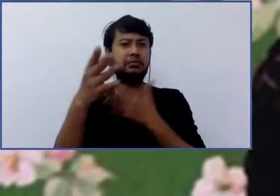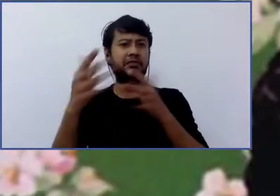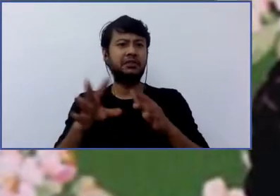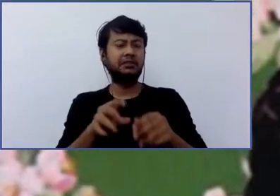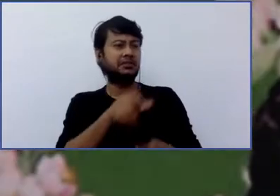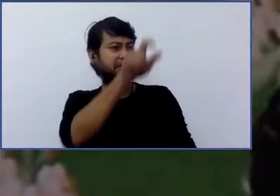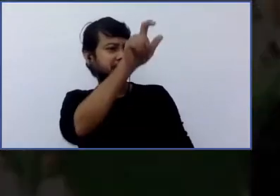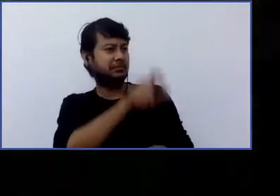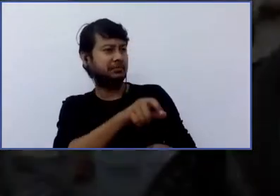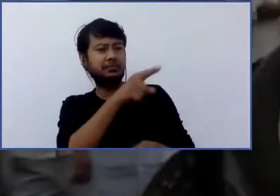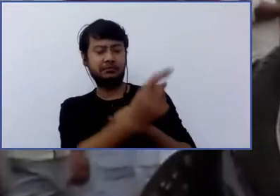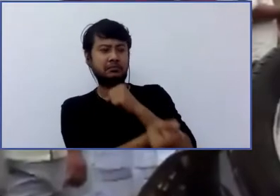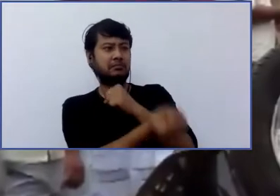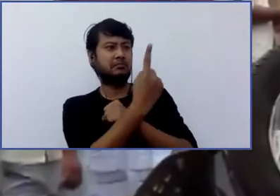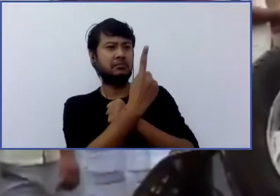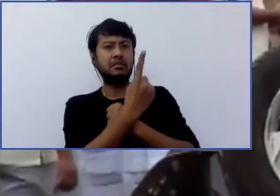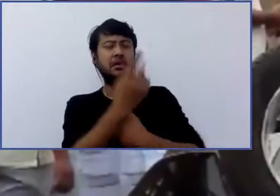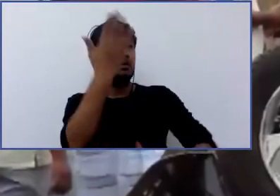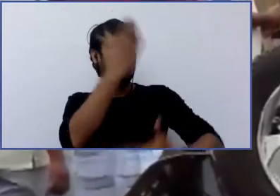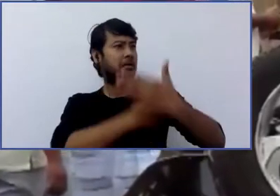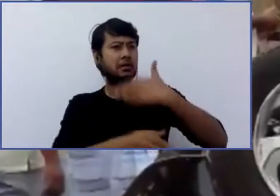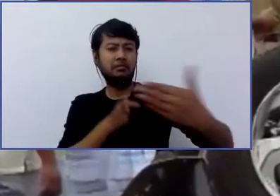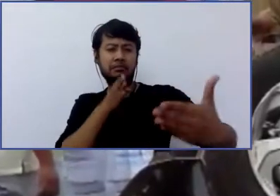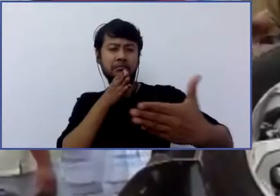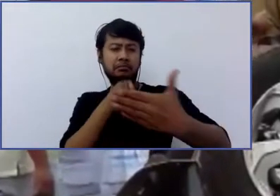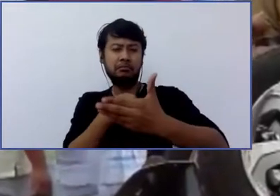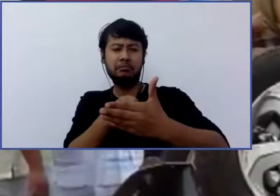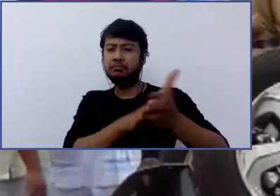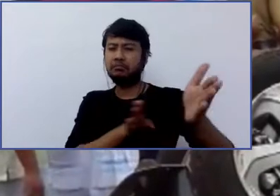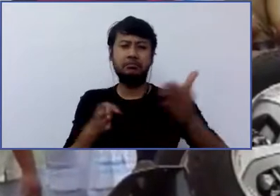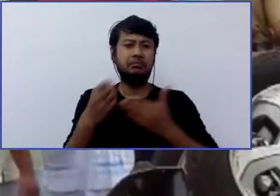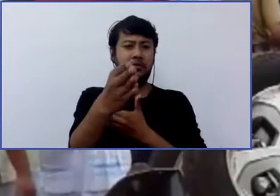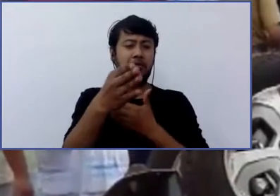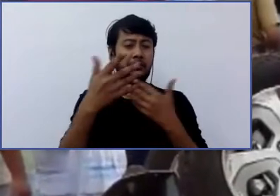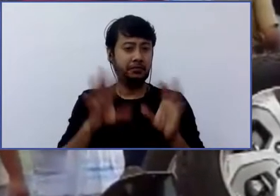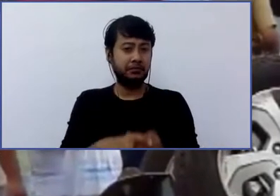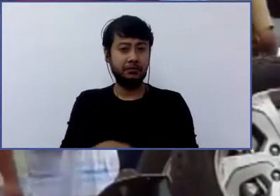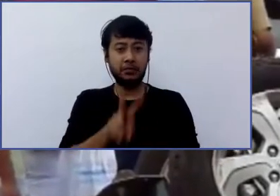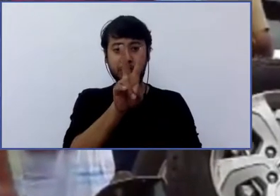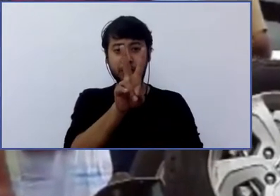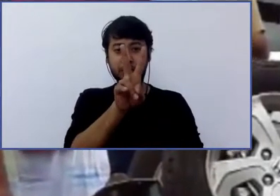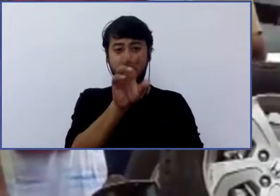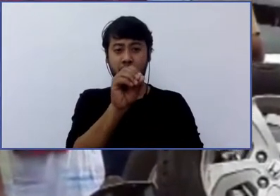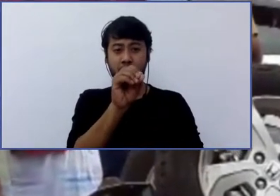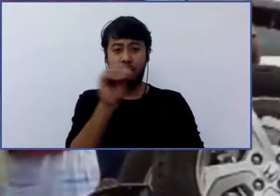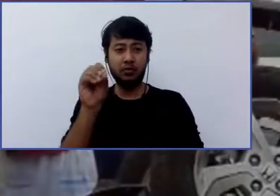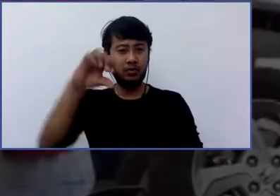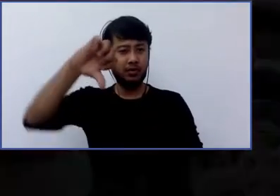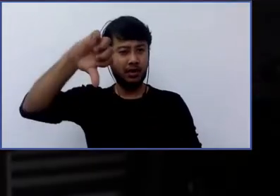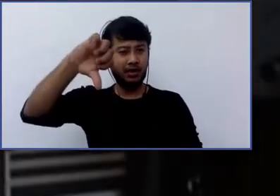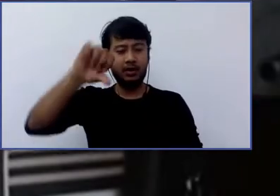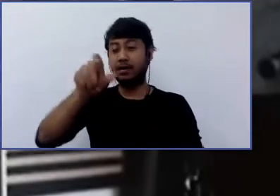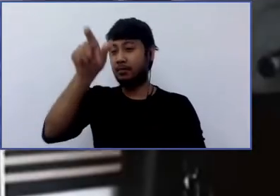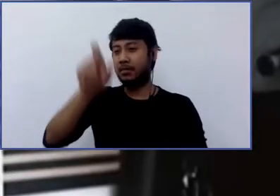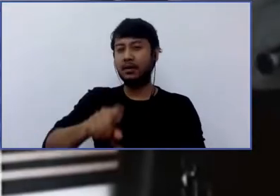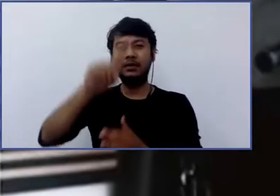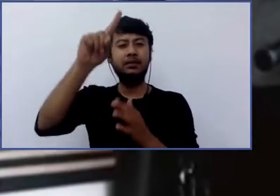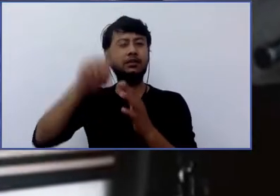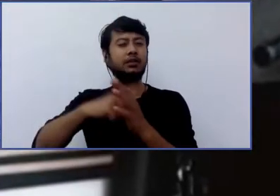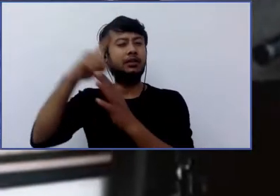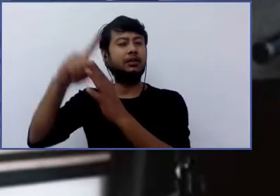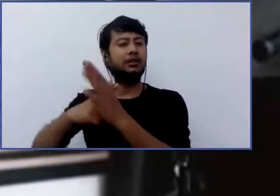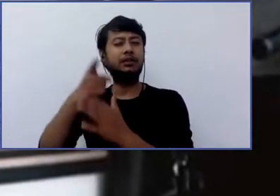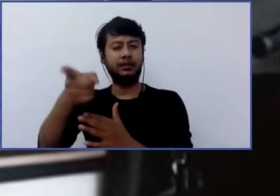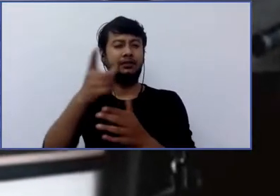judgments. In 2009, Justin Jesudas met with a car accident that left him paralyzed,